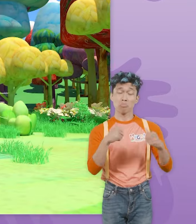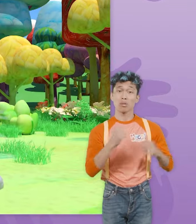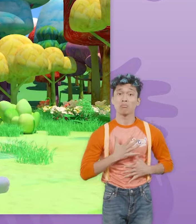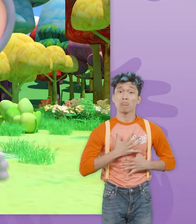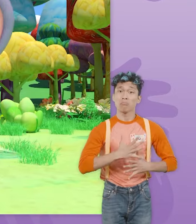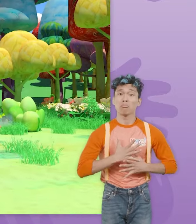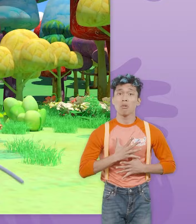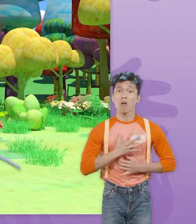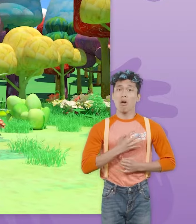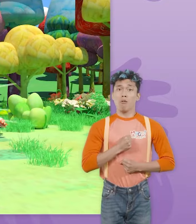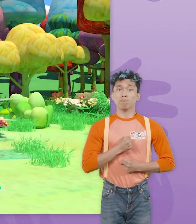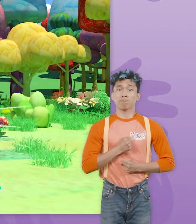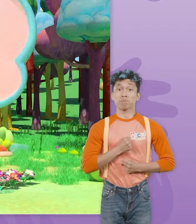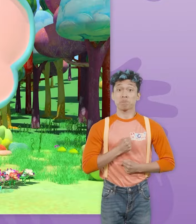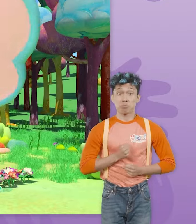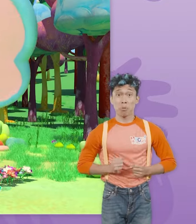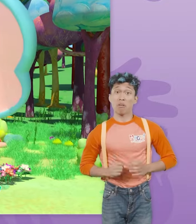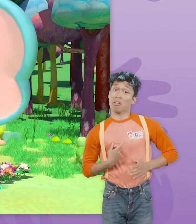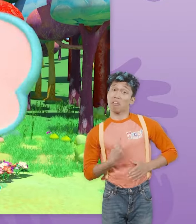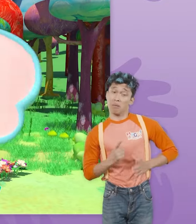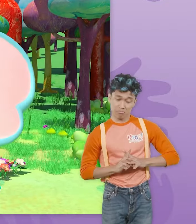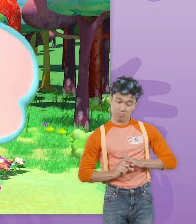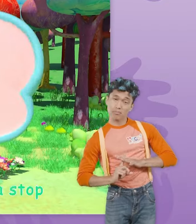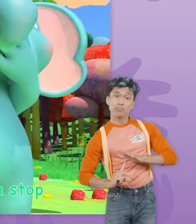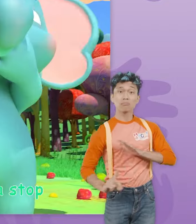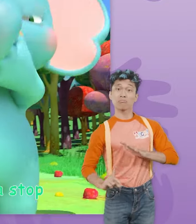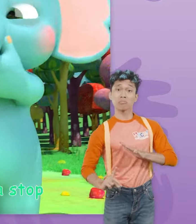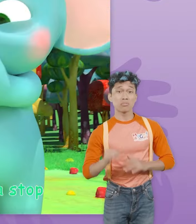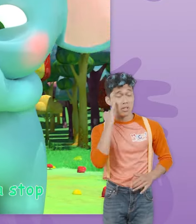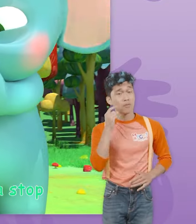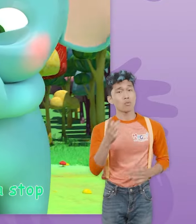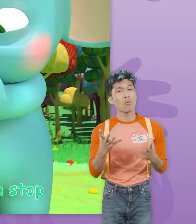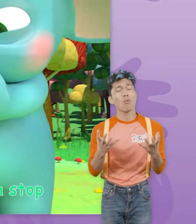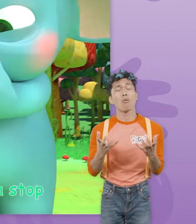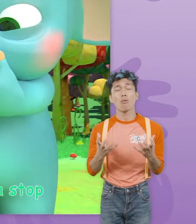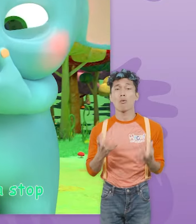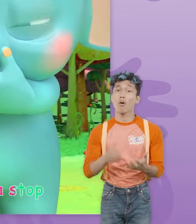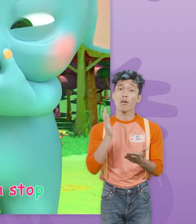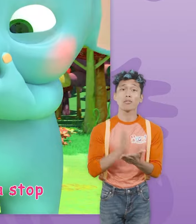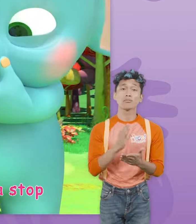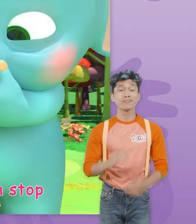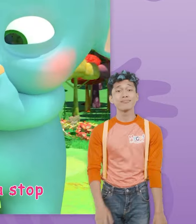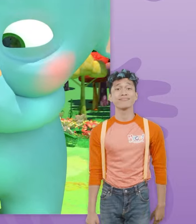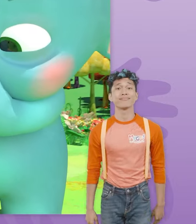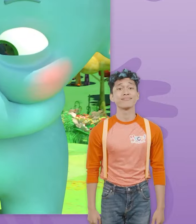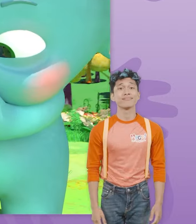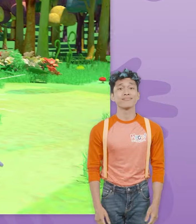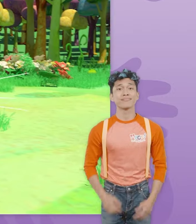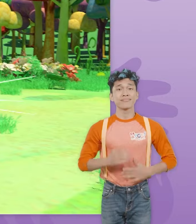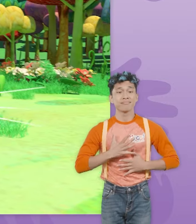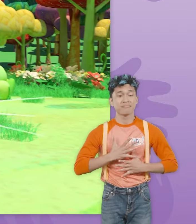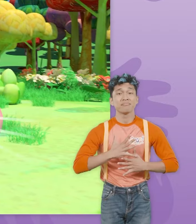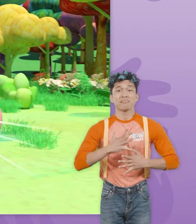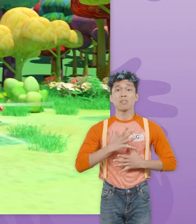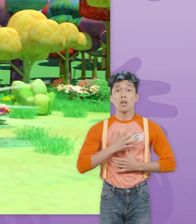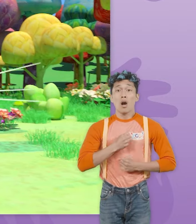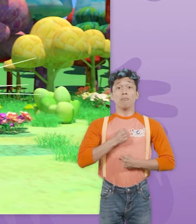Try to hold your breath so the hiccups cannot stay If you really, really, really want to stop Hold